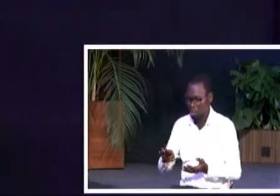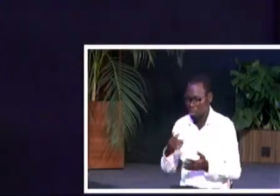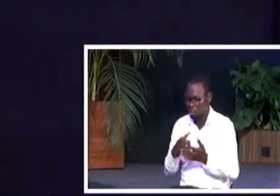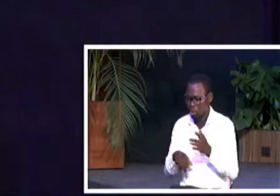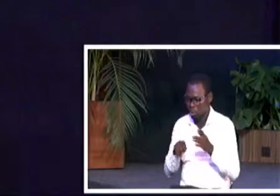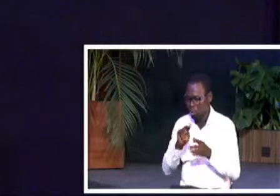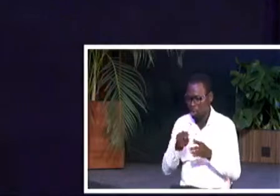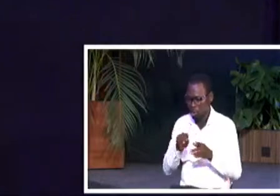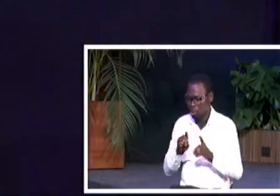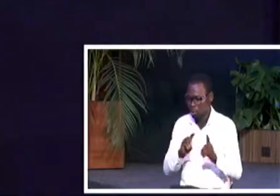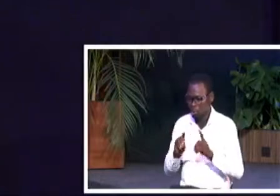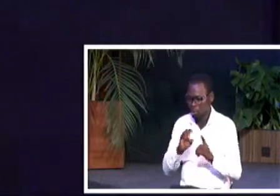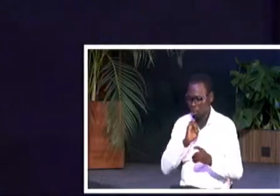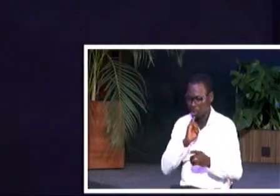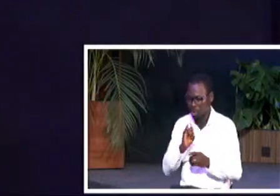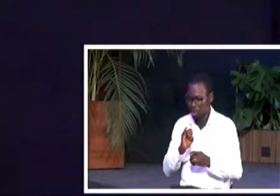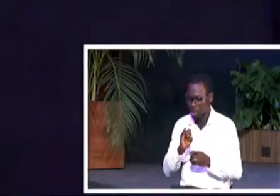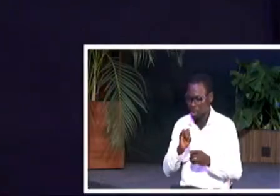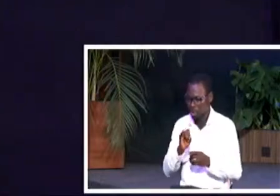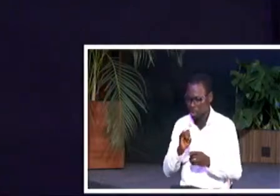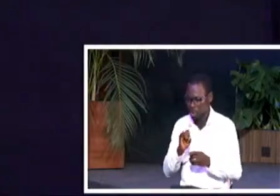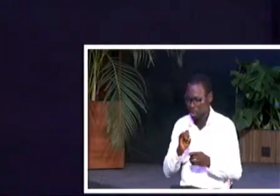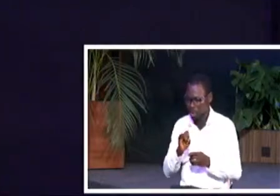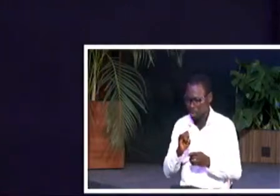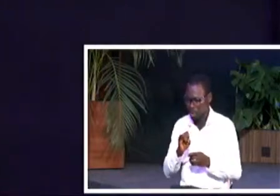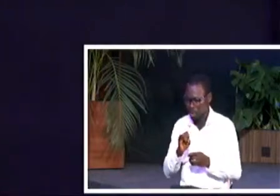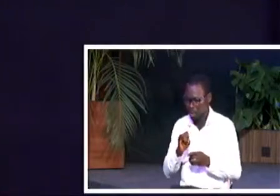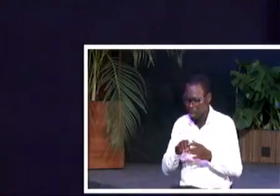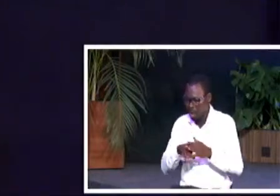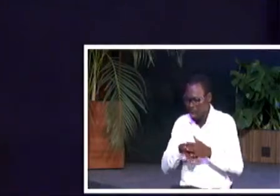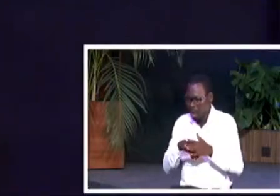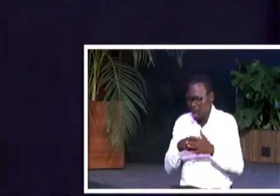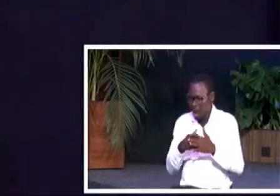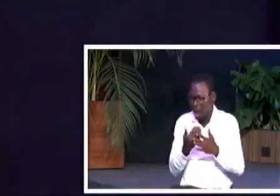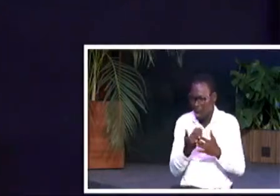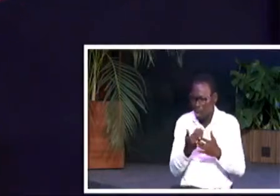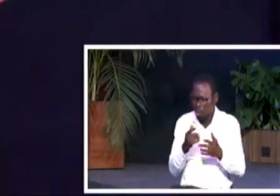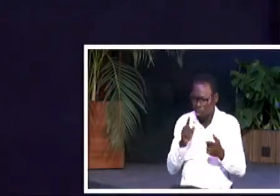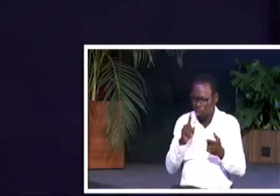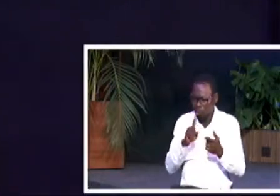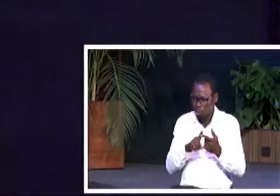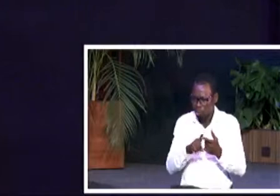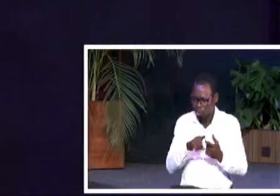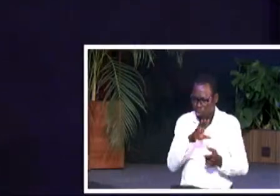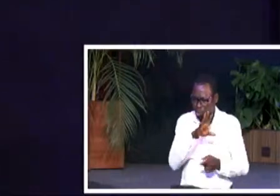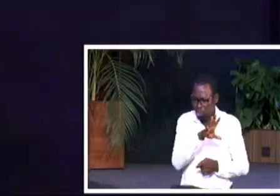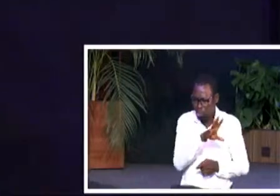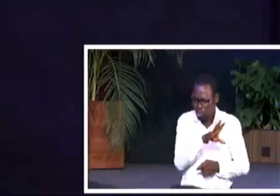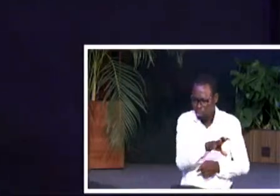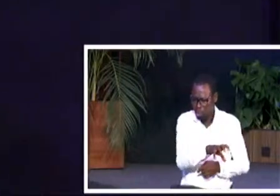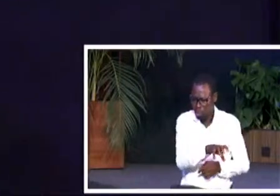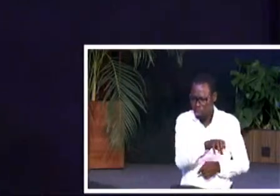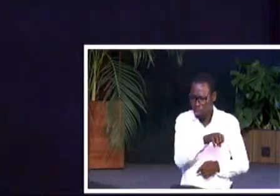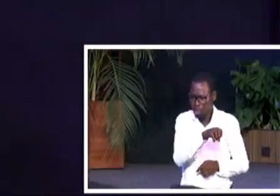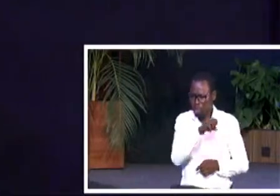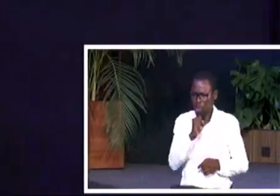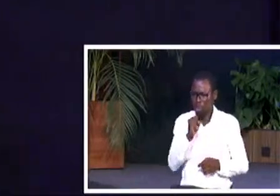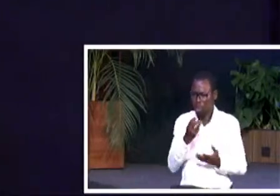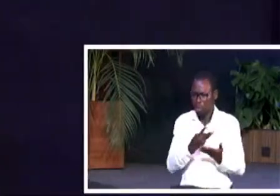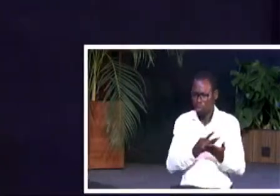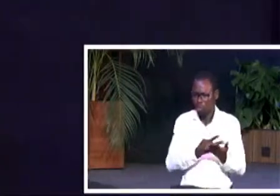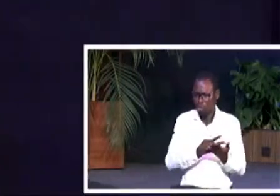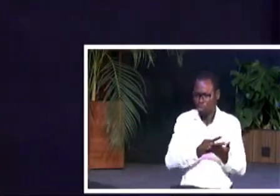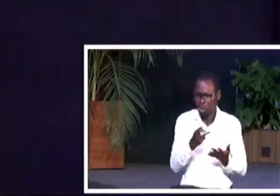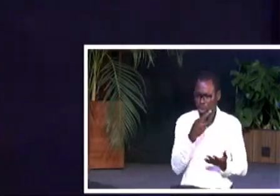do is how to tap the wasteful resources. Like,